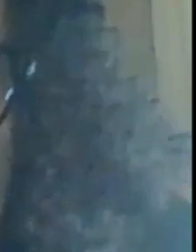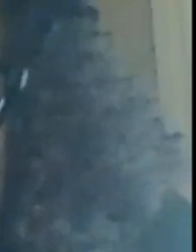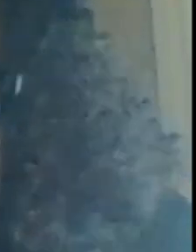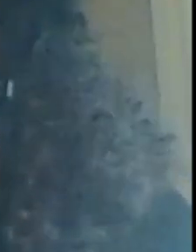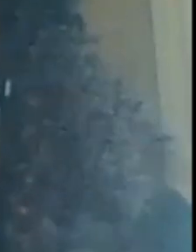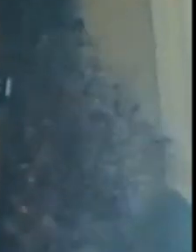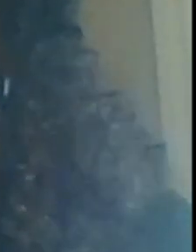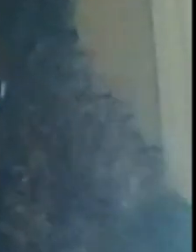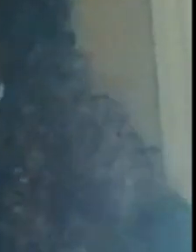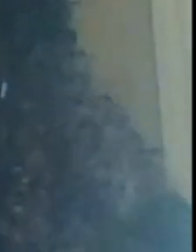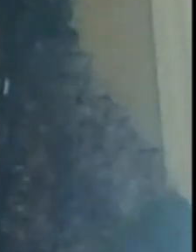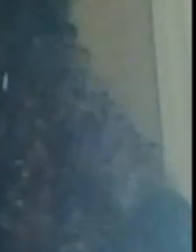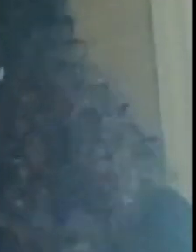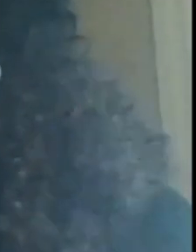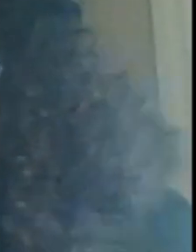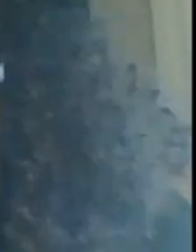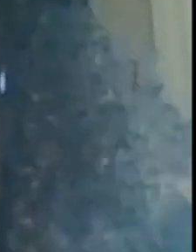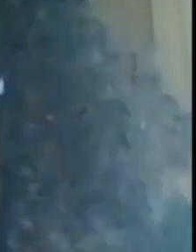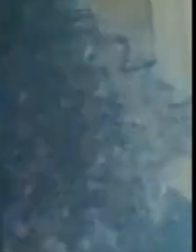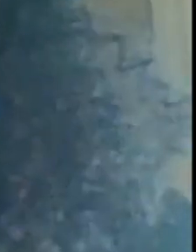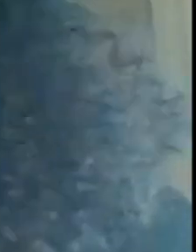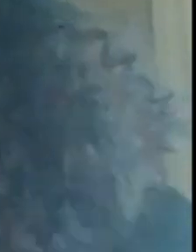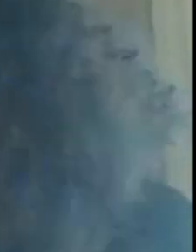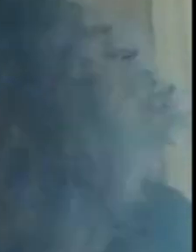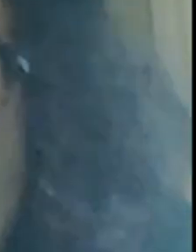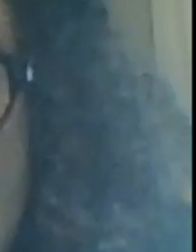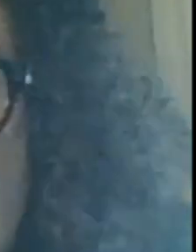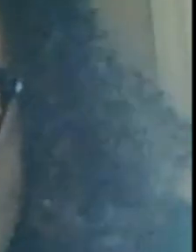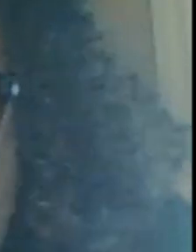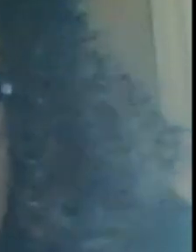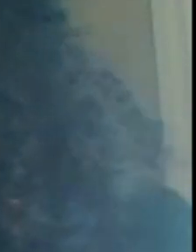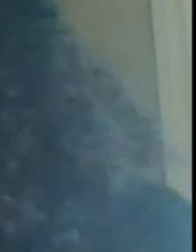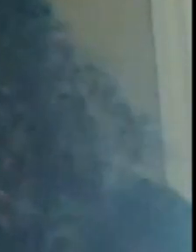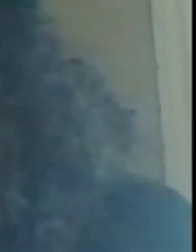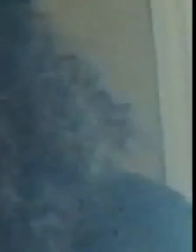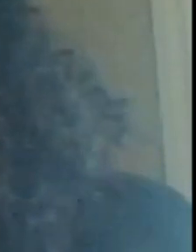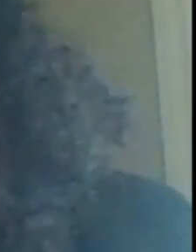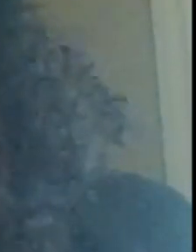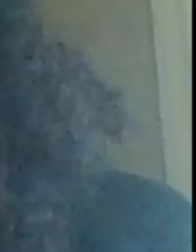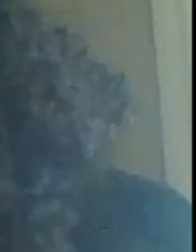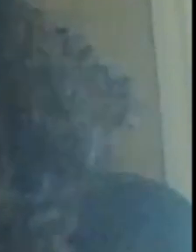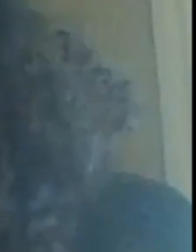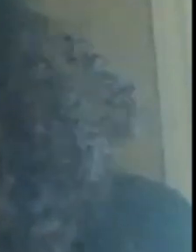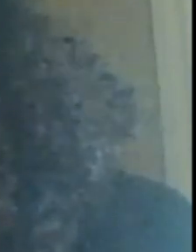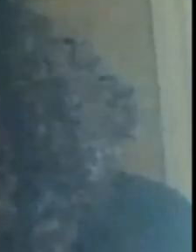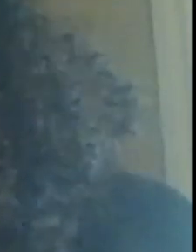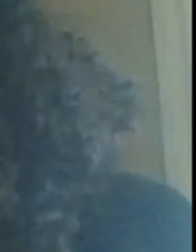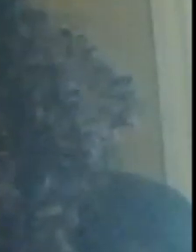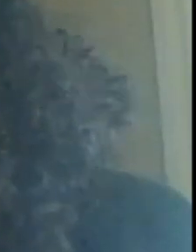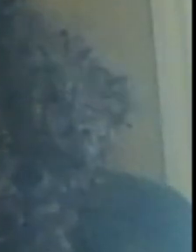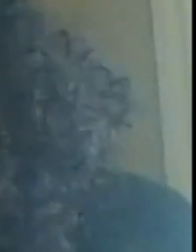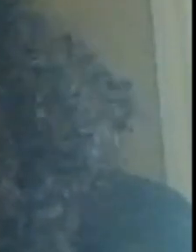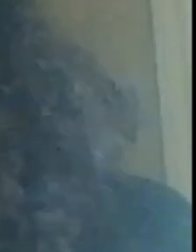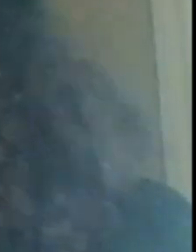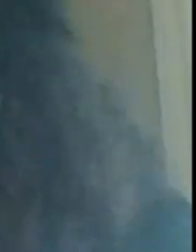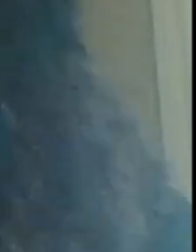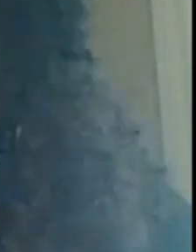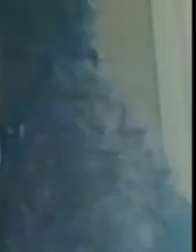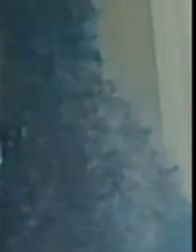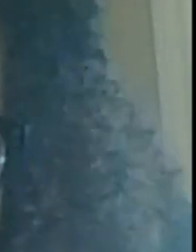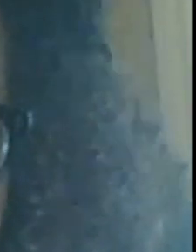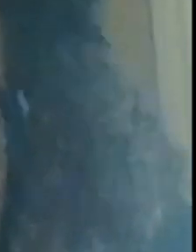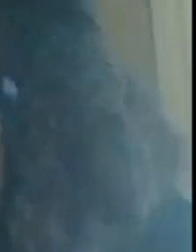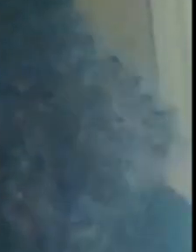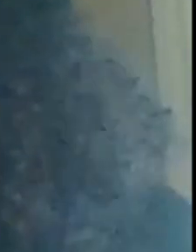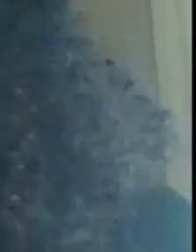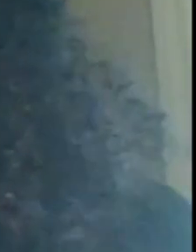I strongly encourage you to drop your email address in the chat box. So when you drop your email address, I want to thank you for